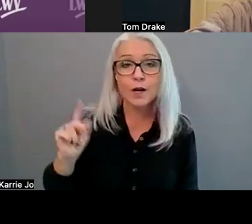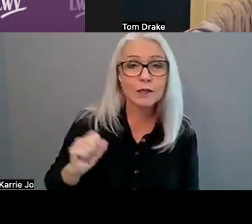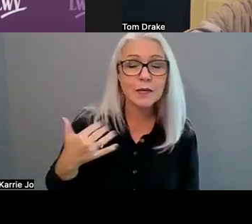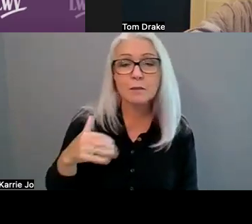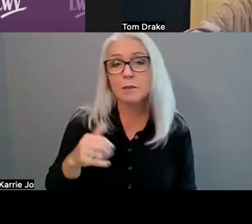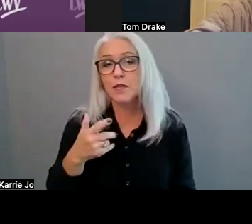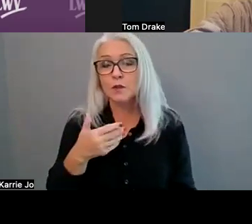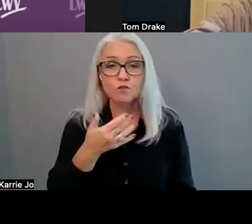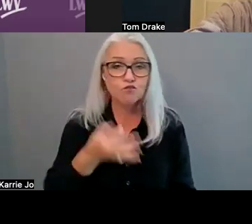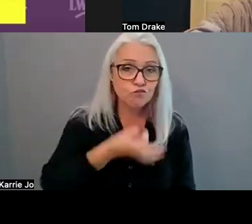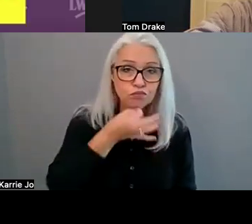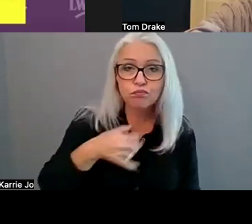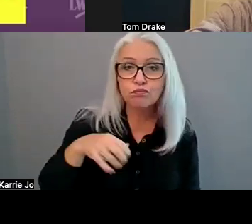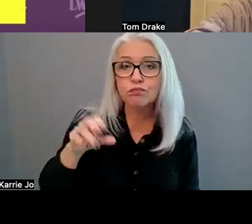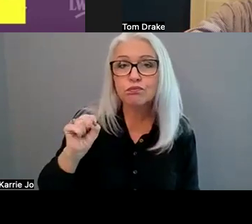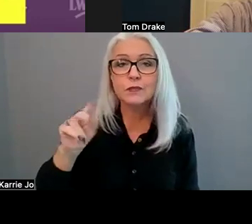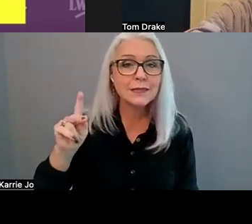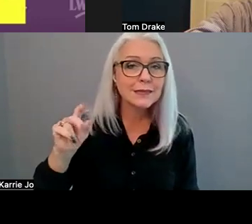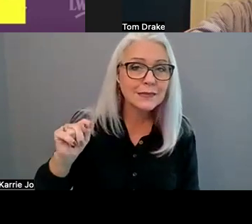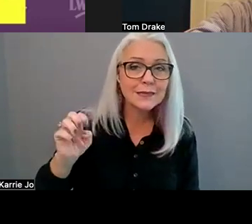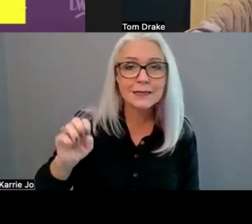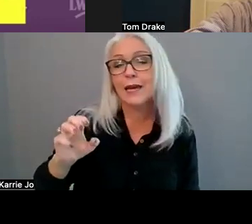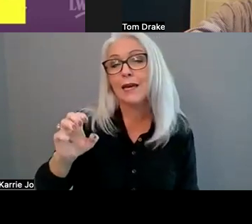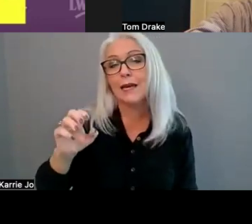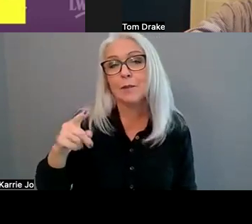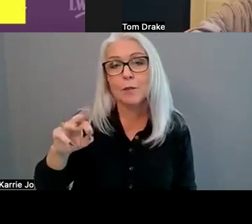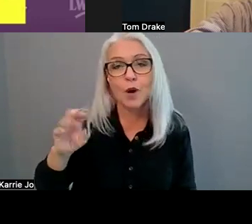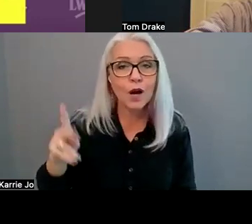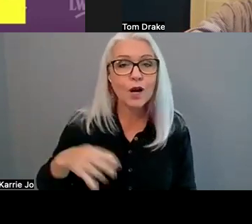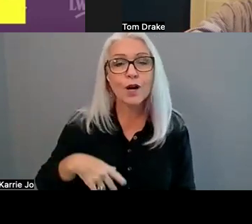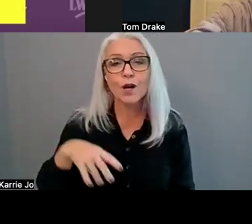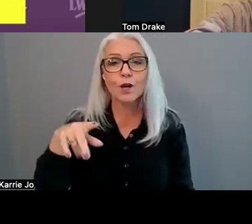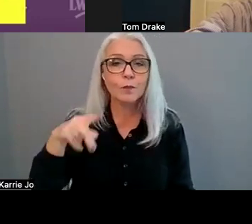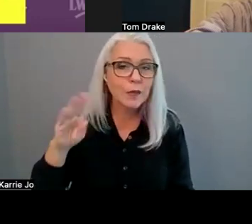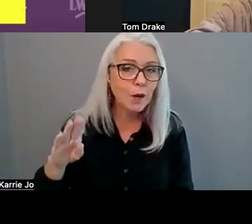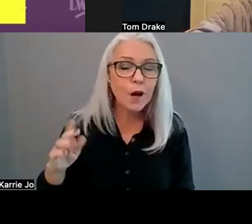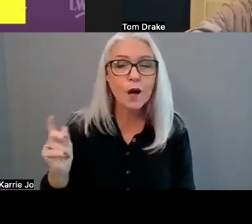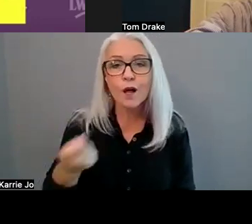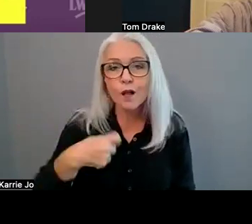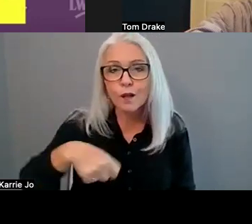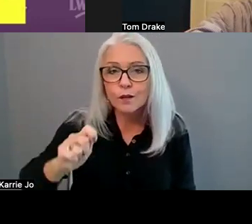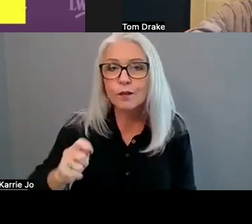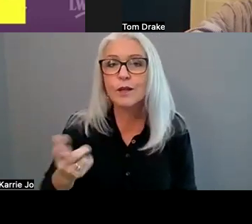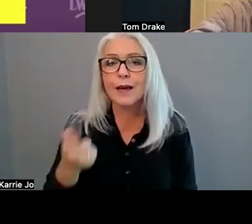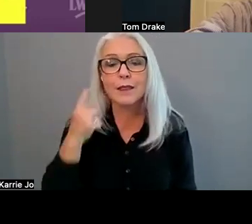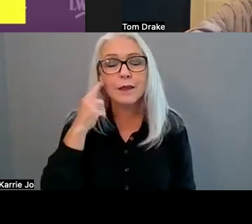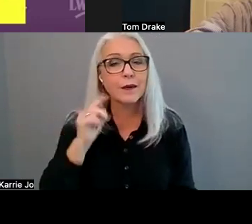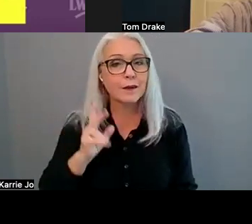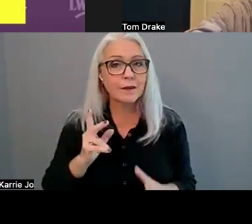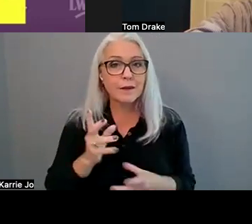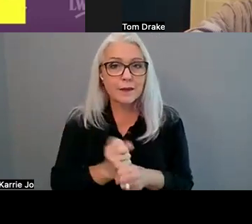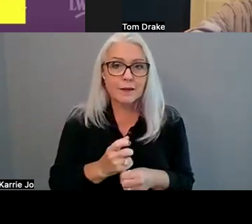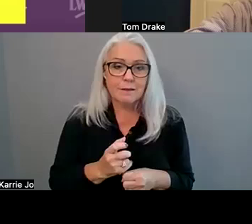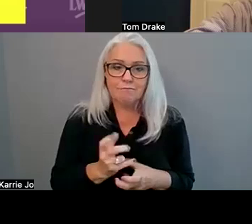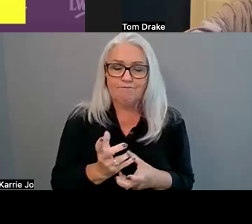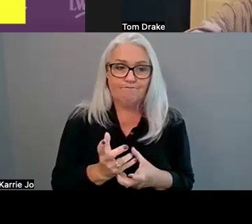the village, getting more pickleball courts. I know those are small things, but I think getting people excited about the amenities in the village, and